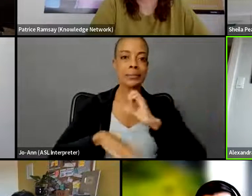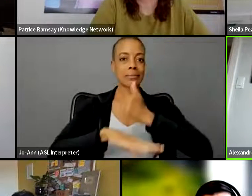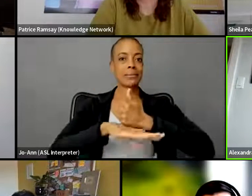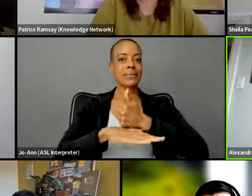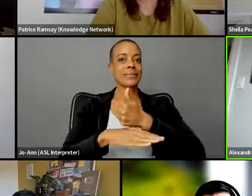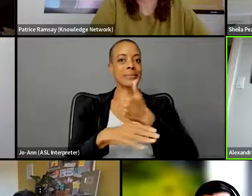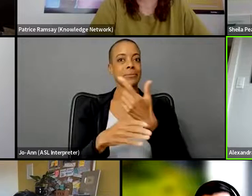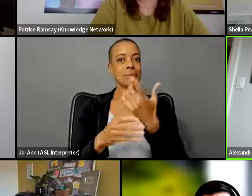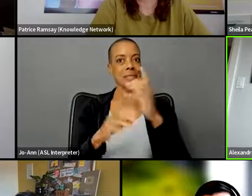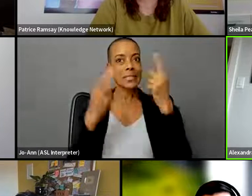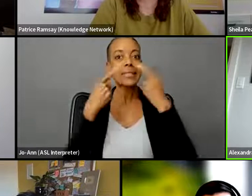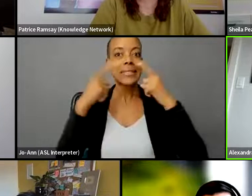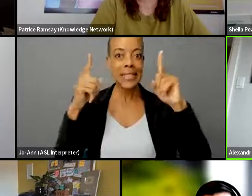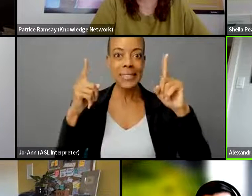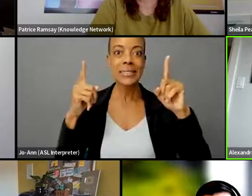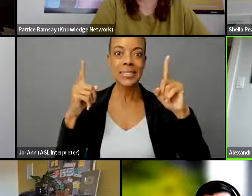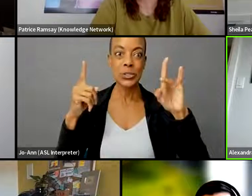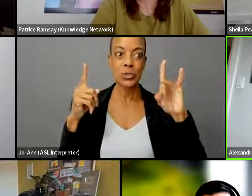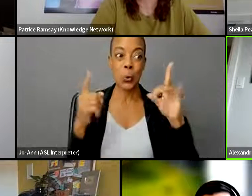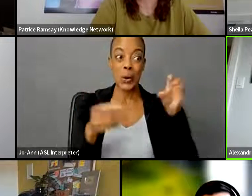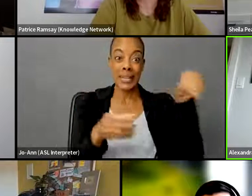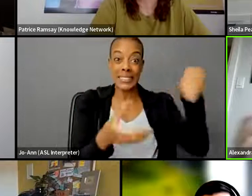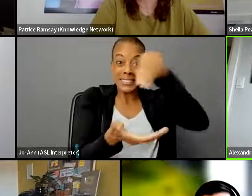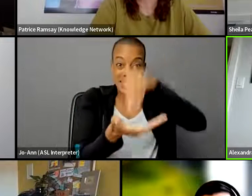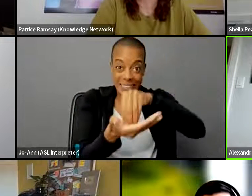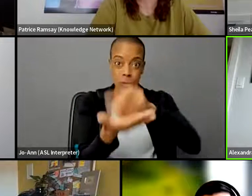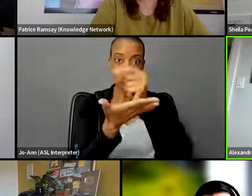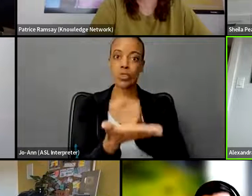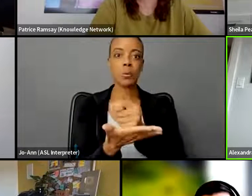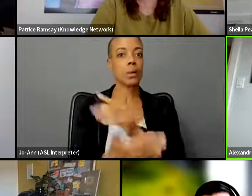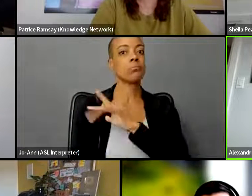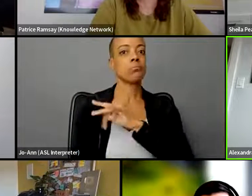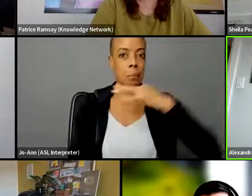And that's one very easy way that you can set yourself up for success.